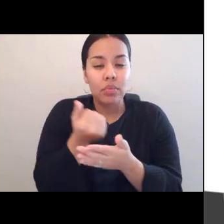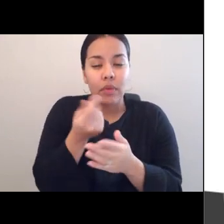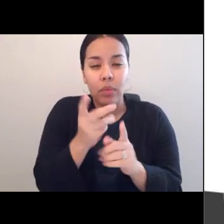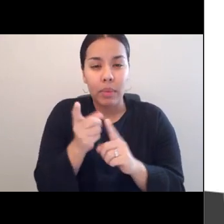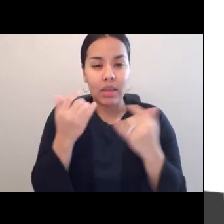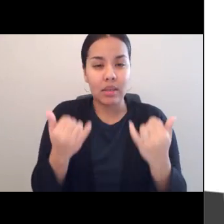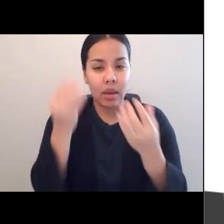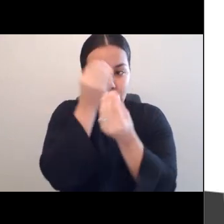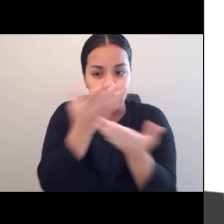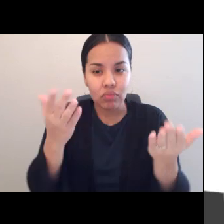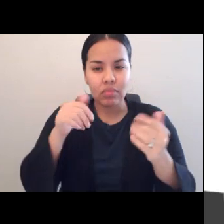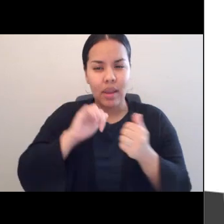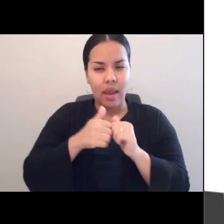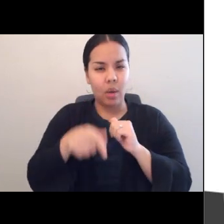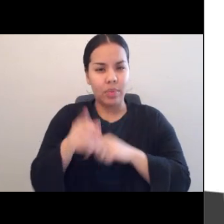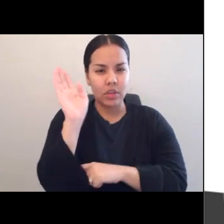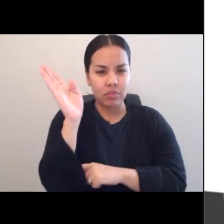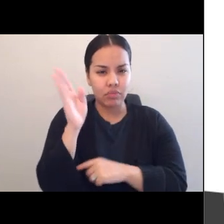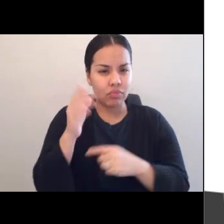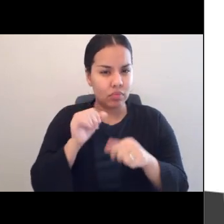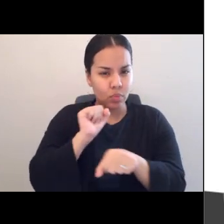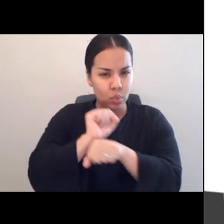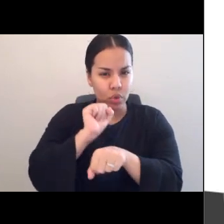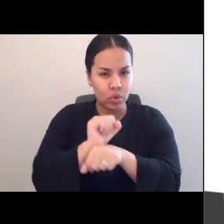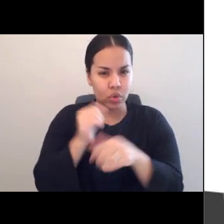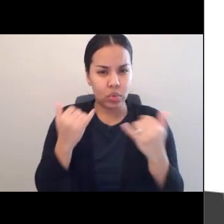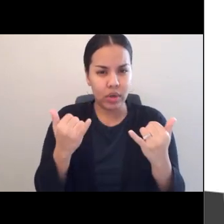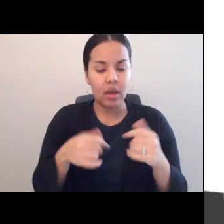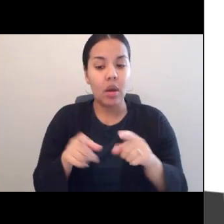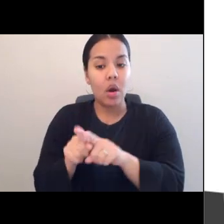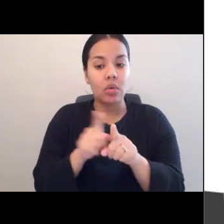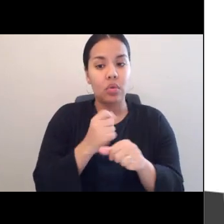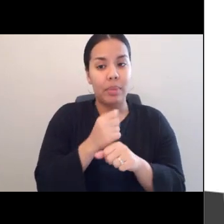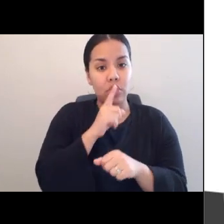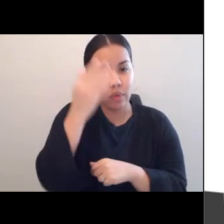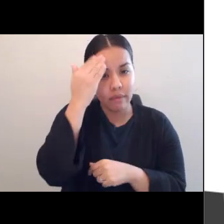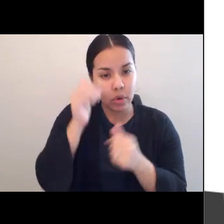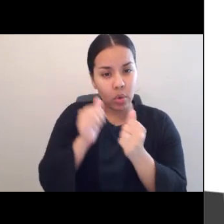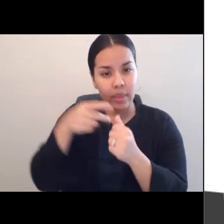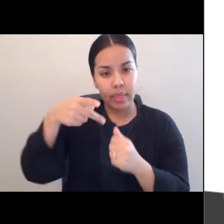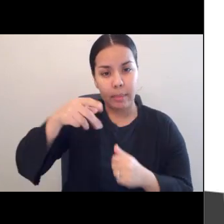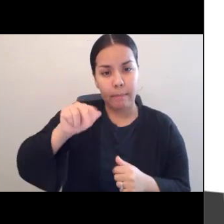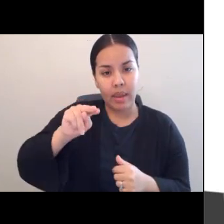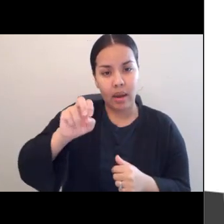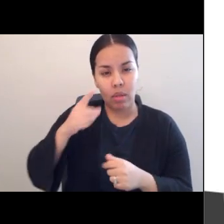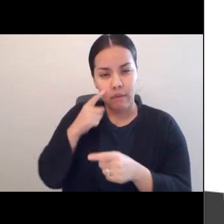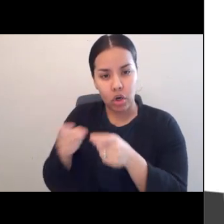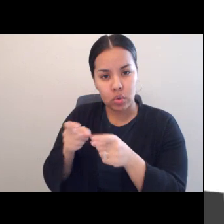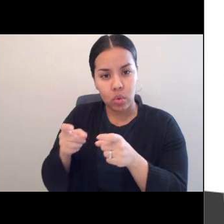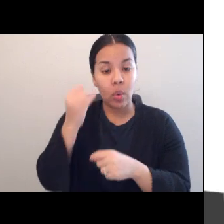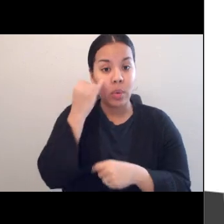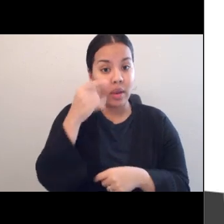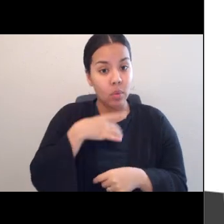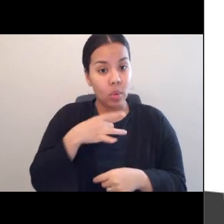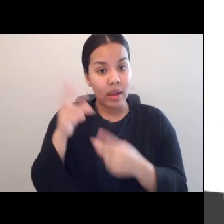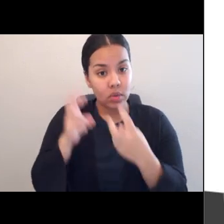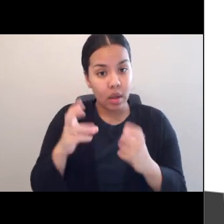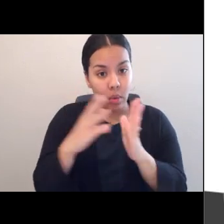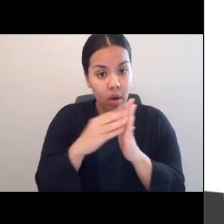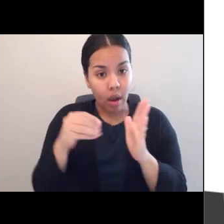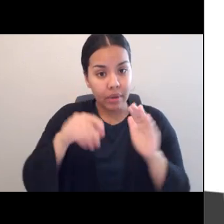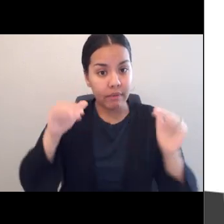the webinar will work and to make sure you're familiar with the GoToWebinar control panel. If you'd like to download copies of the introductory